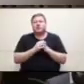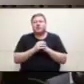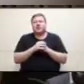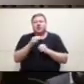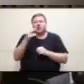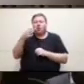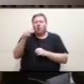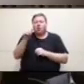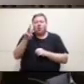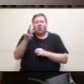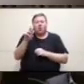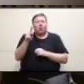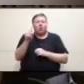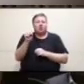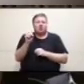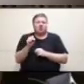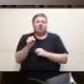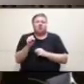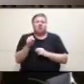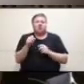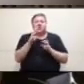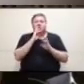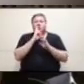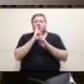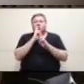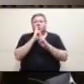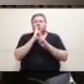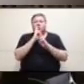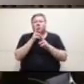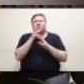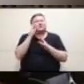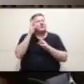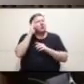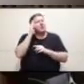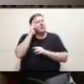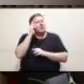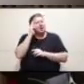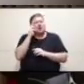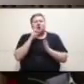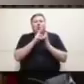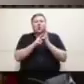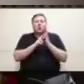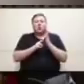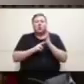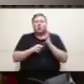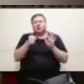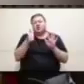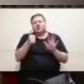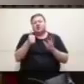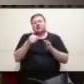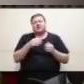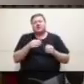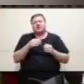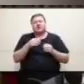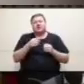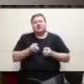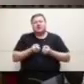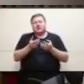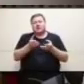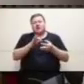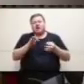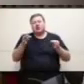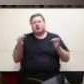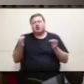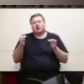Hawks. There was a report, remember in terms of the Regulation 6 of the supply chain